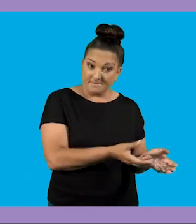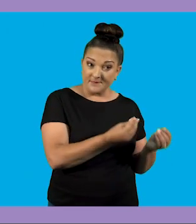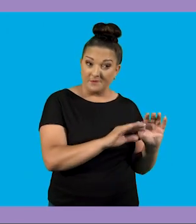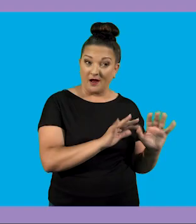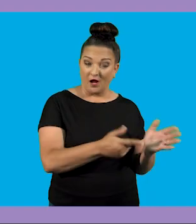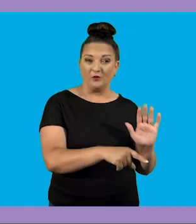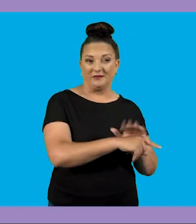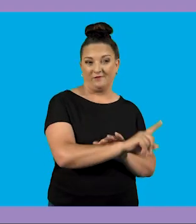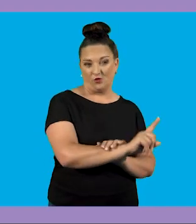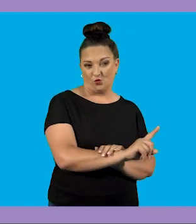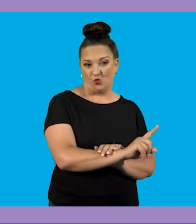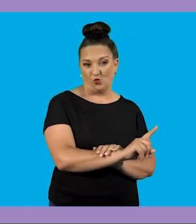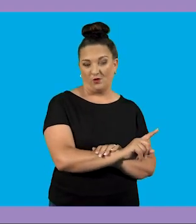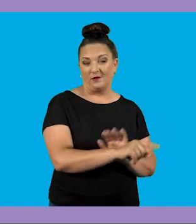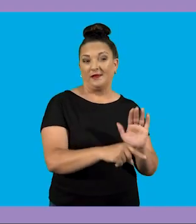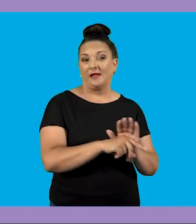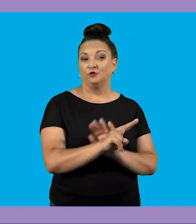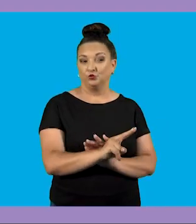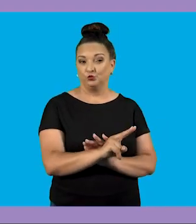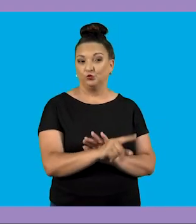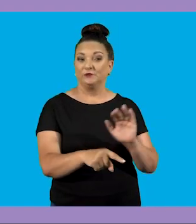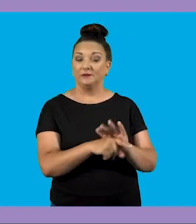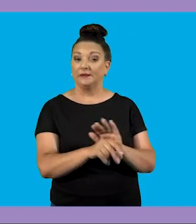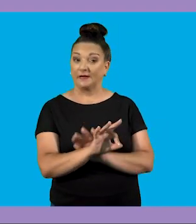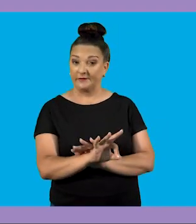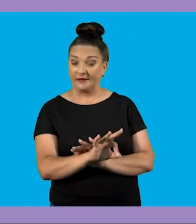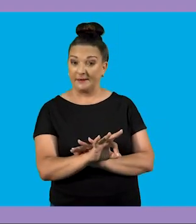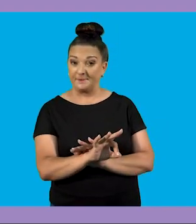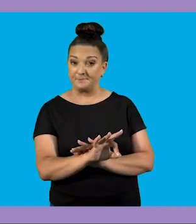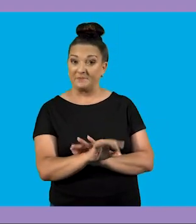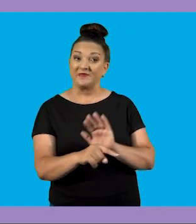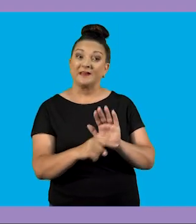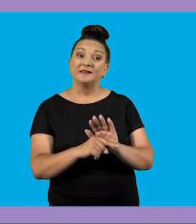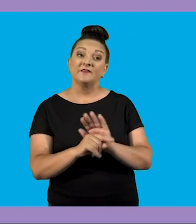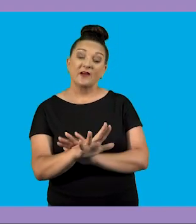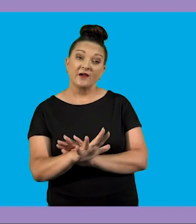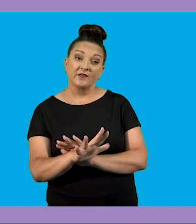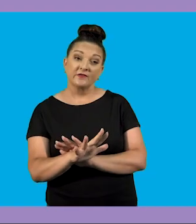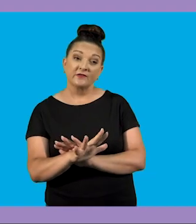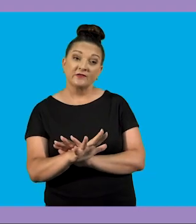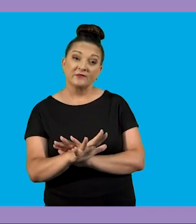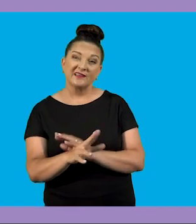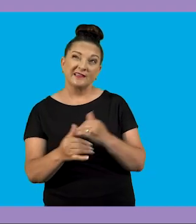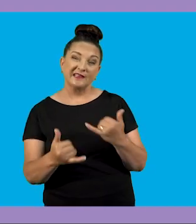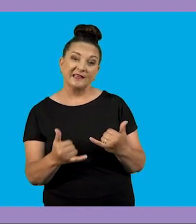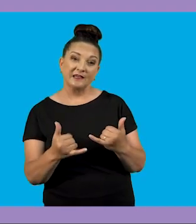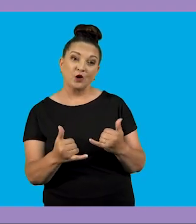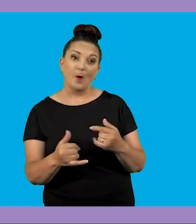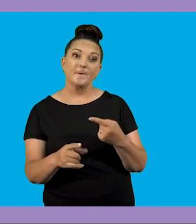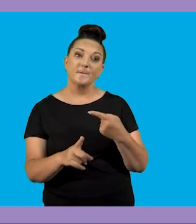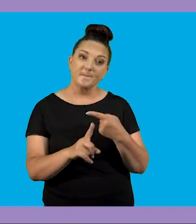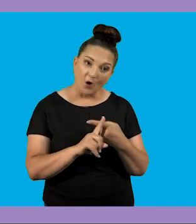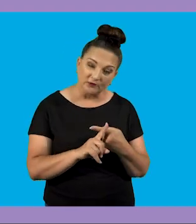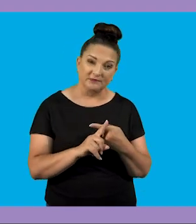being negative 1 with a negative 2 and a negative 3 and negative 5, but now